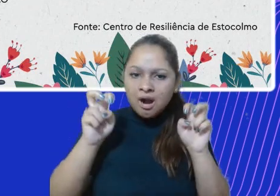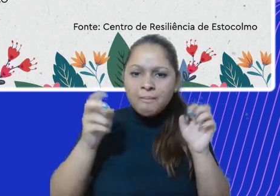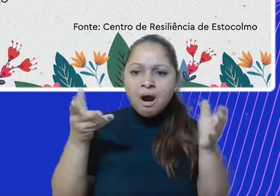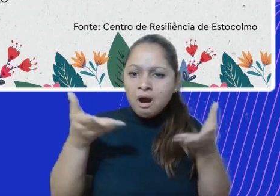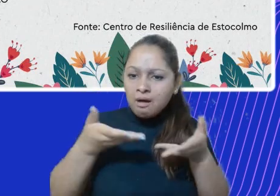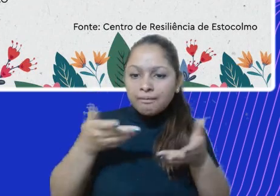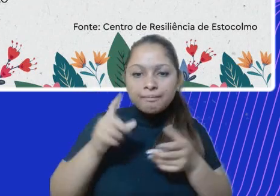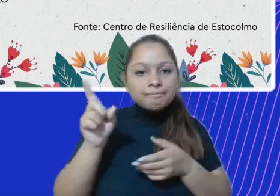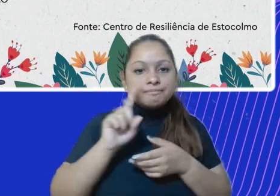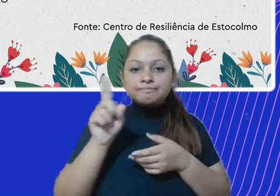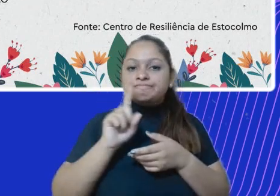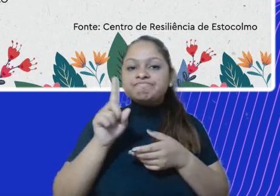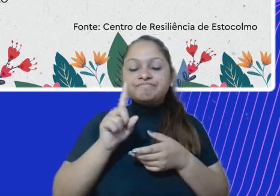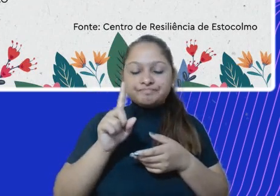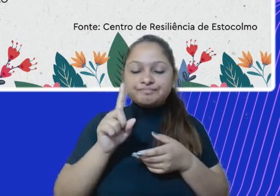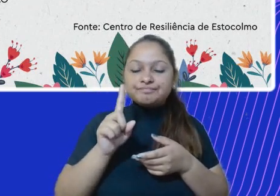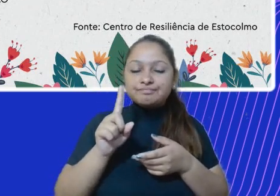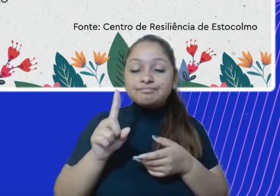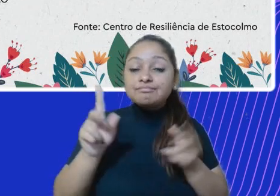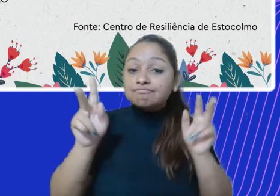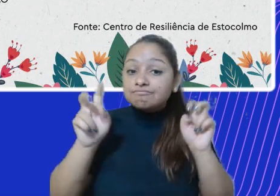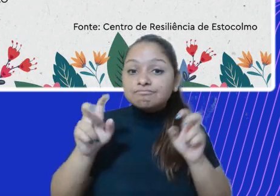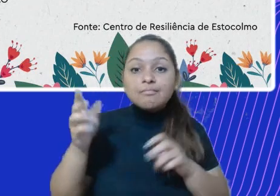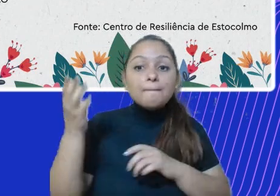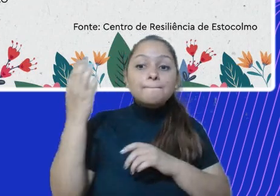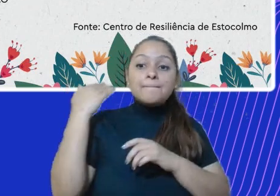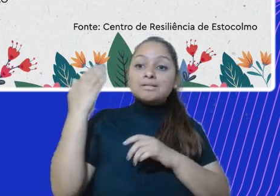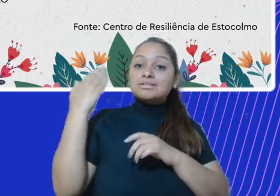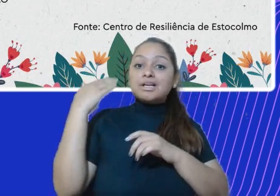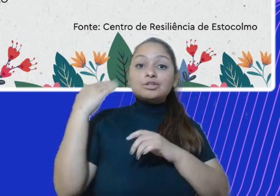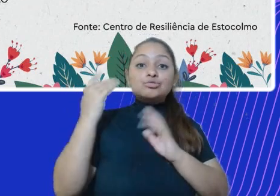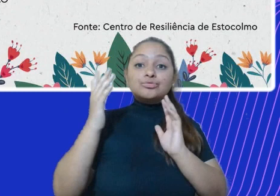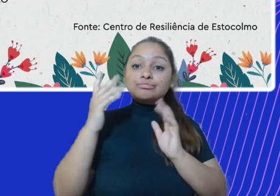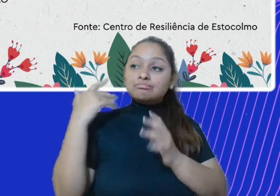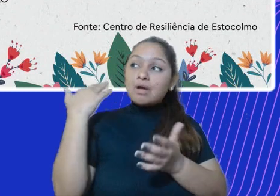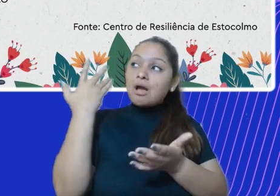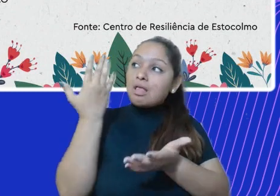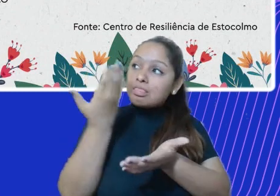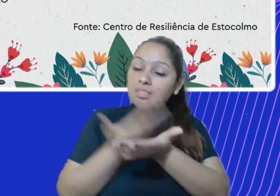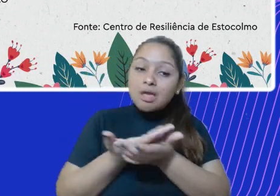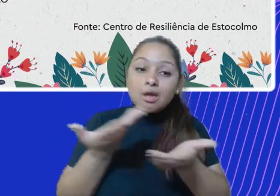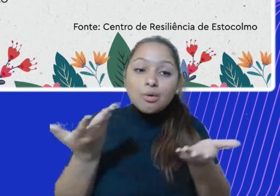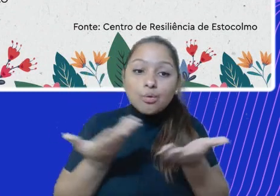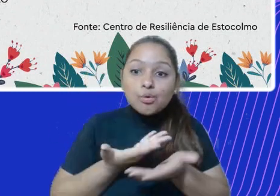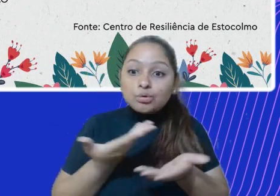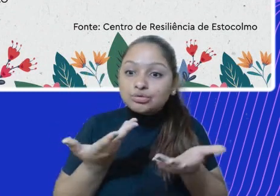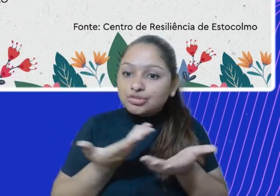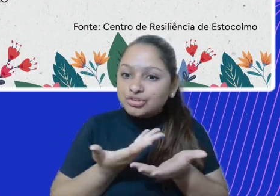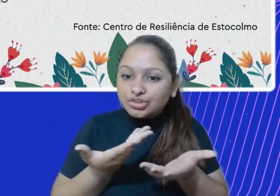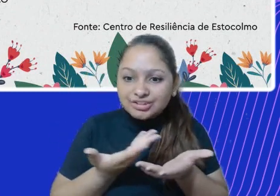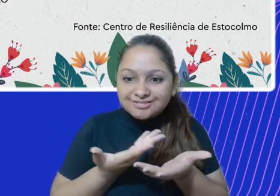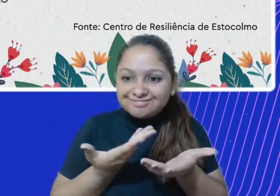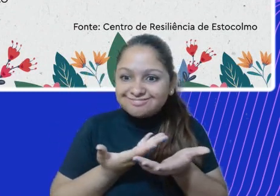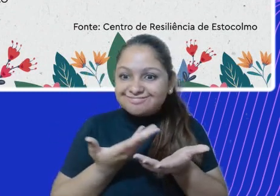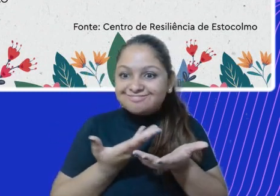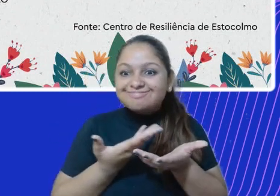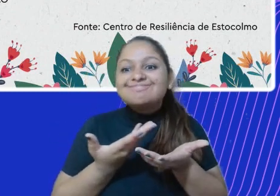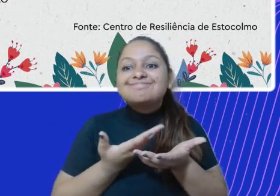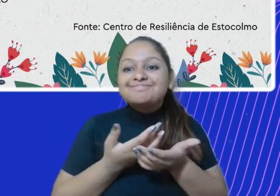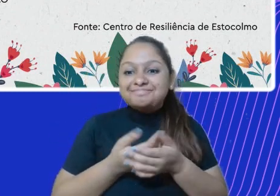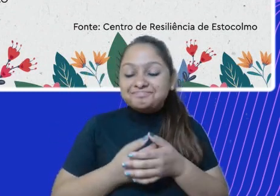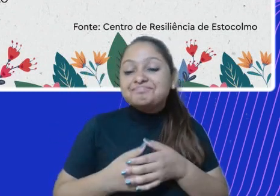past to repair because we are at a point we have overpassed our credit card limit,